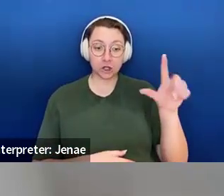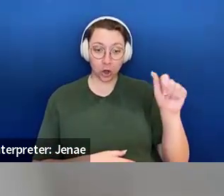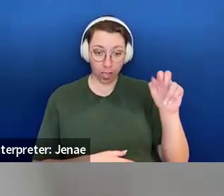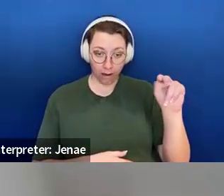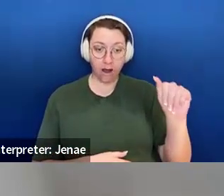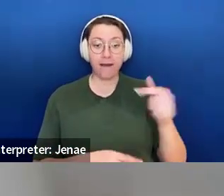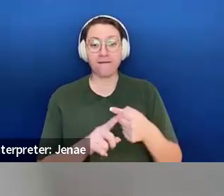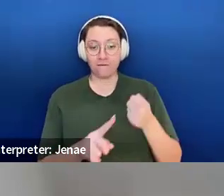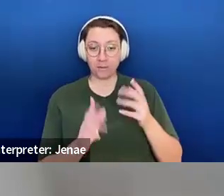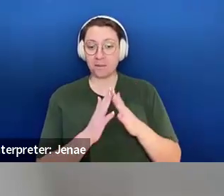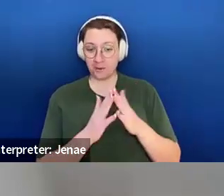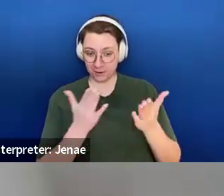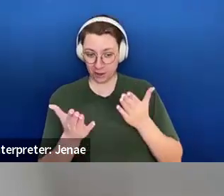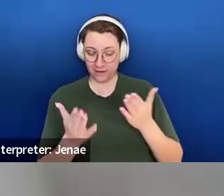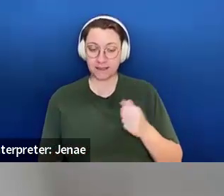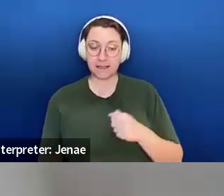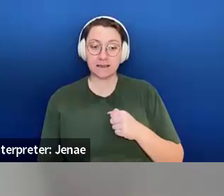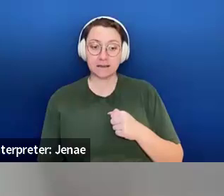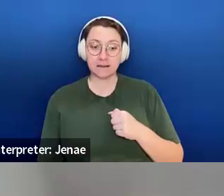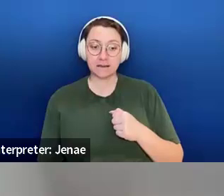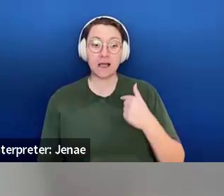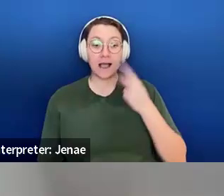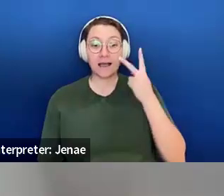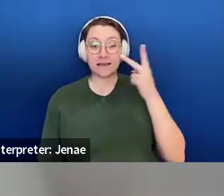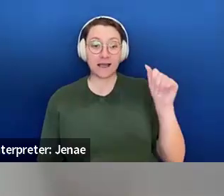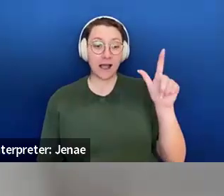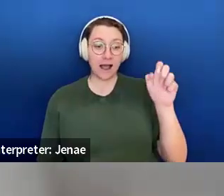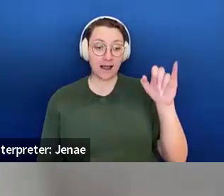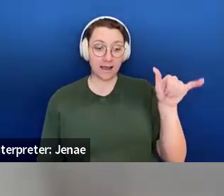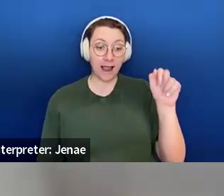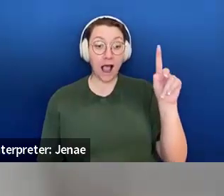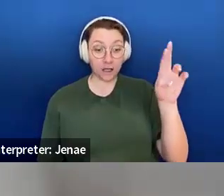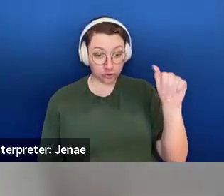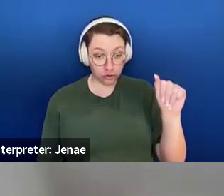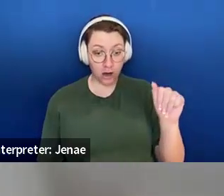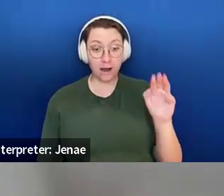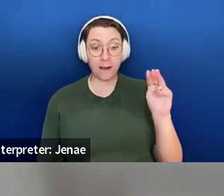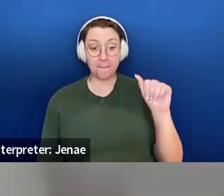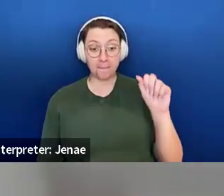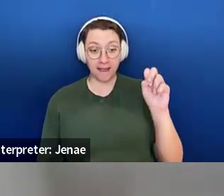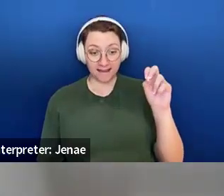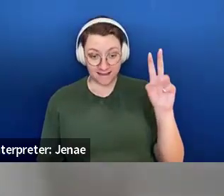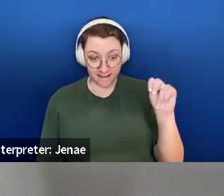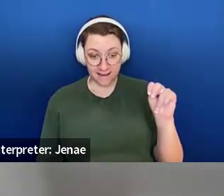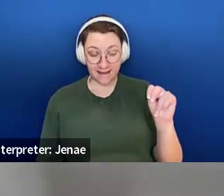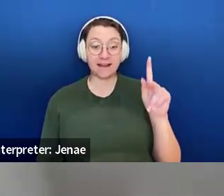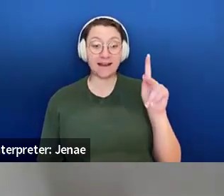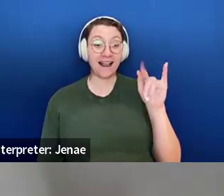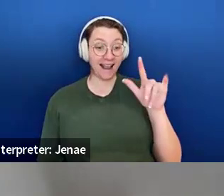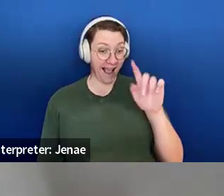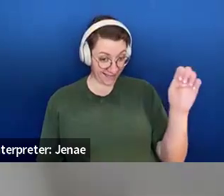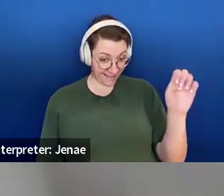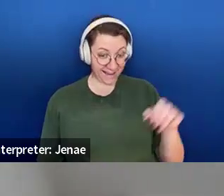Community Services. Additionally, I see Alejandra and I see Mason and I see